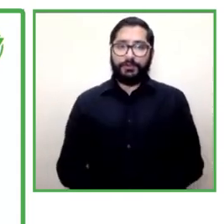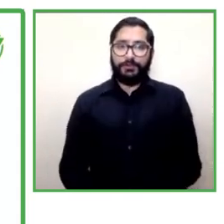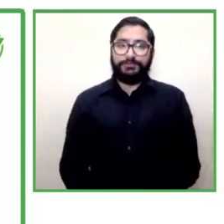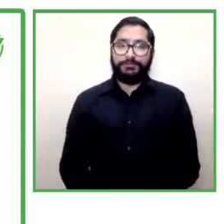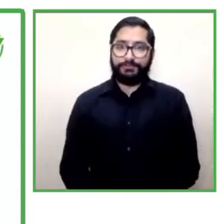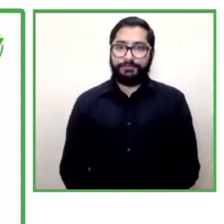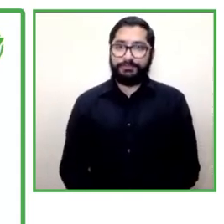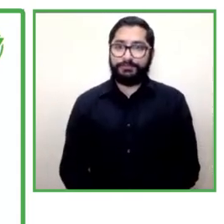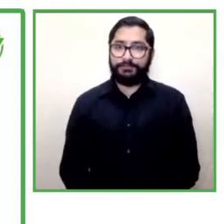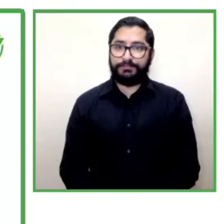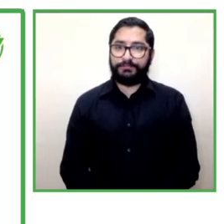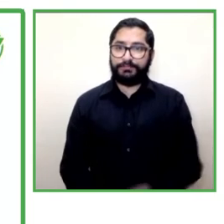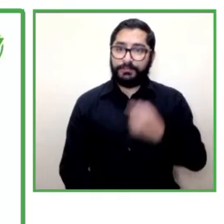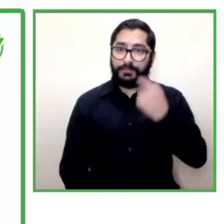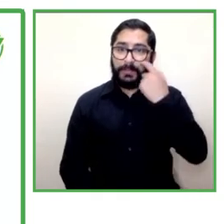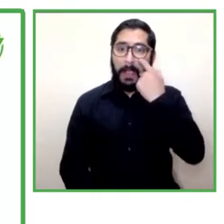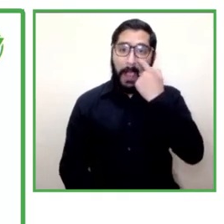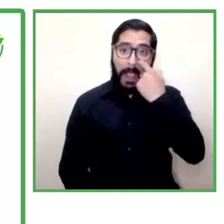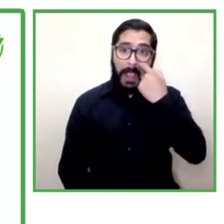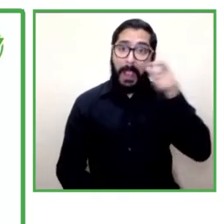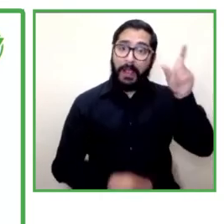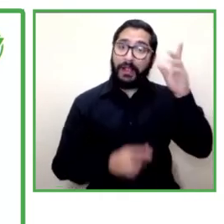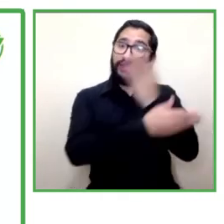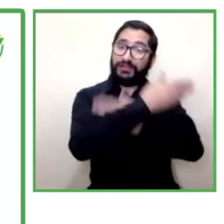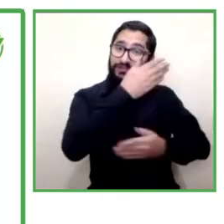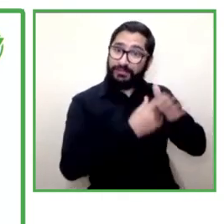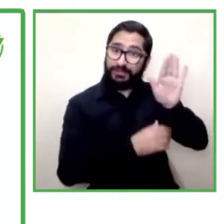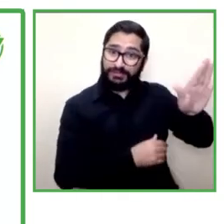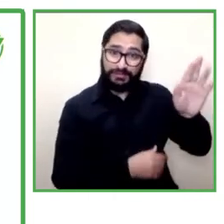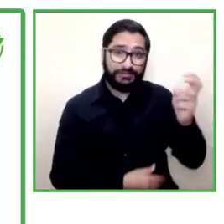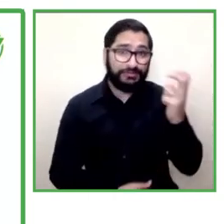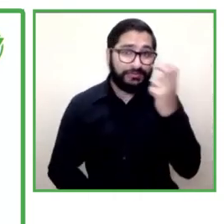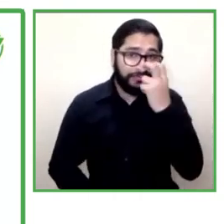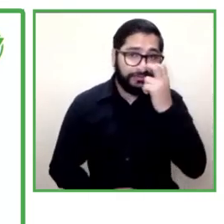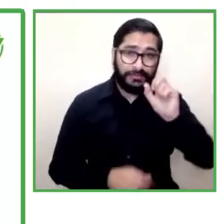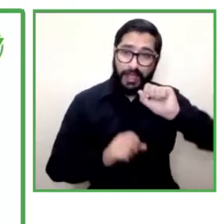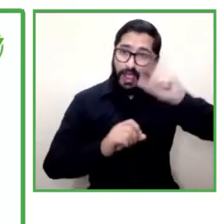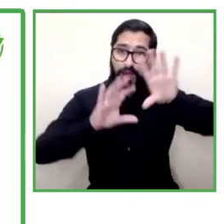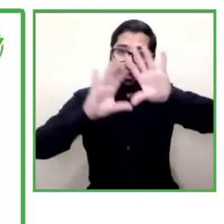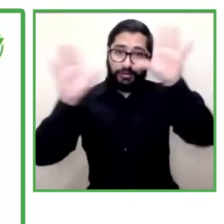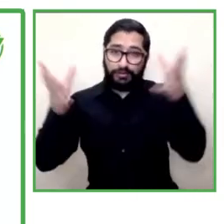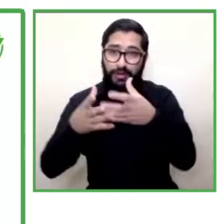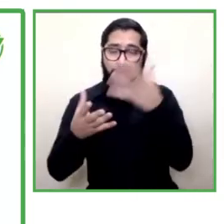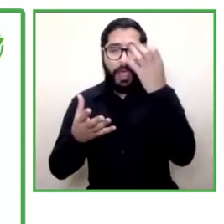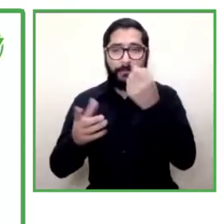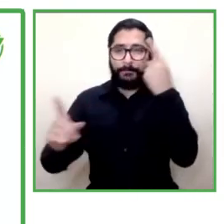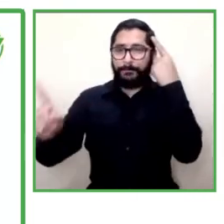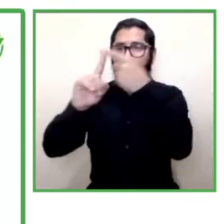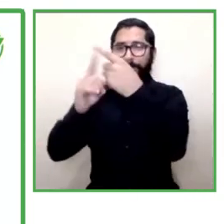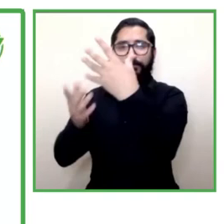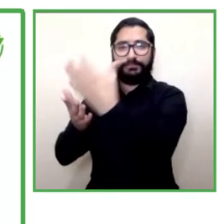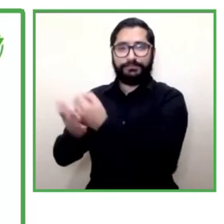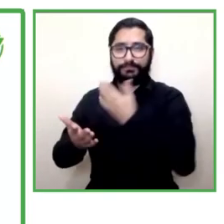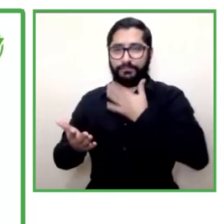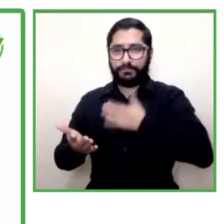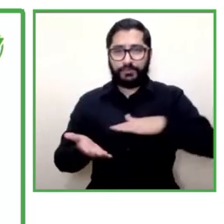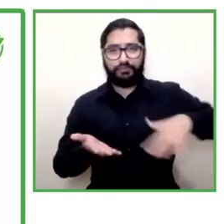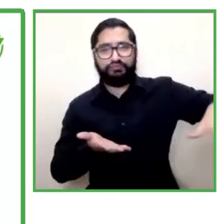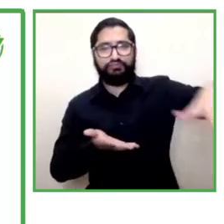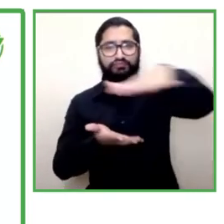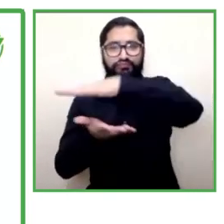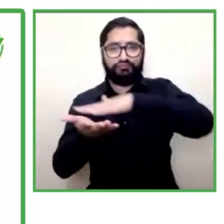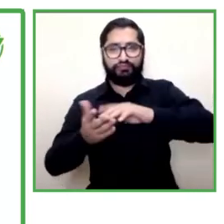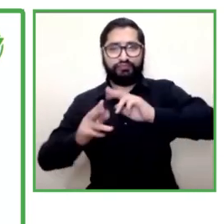we developed an indoor navigation solution. In our solution, we have beacons. These are Bluetooth sensors. We install them